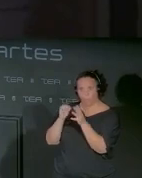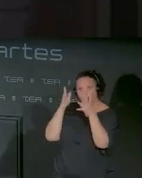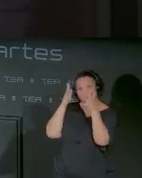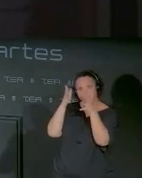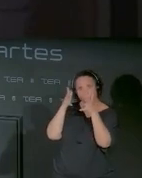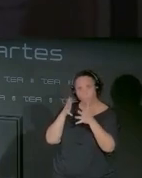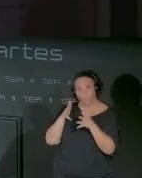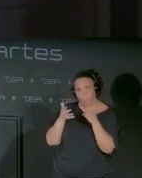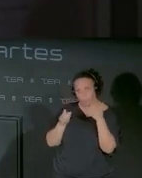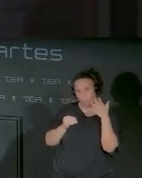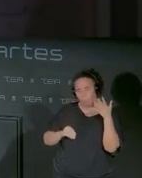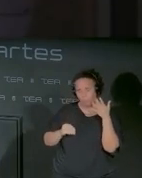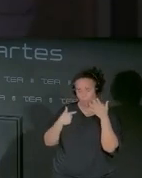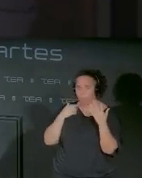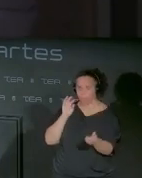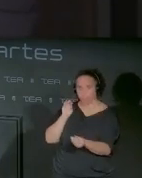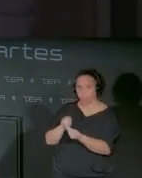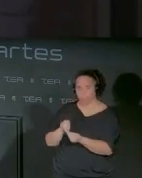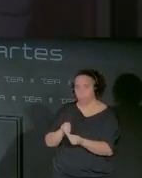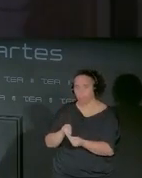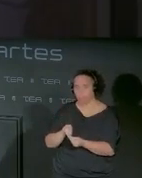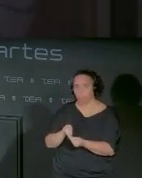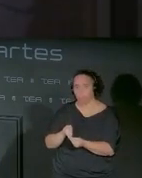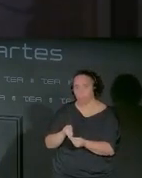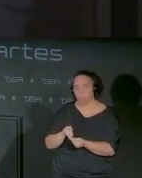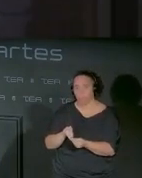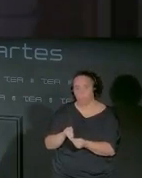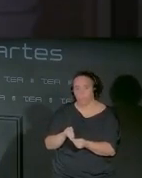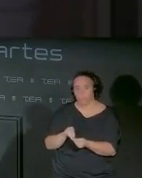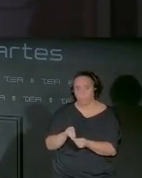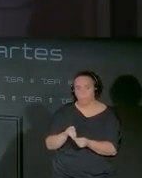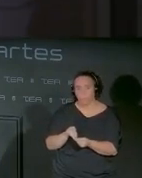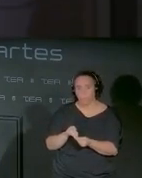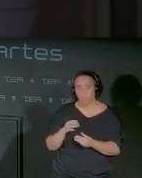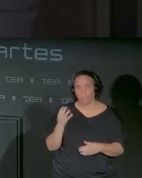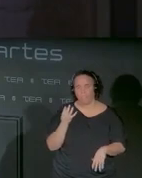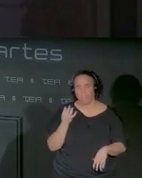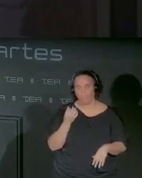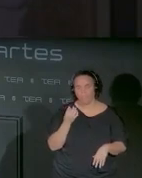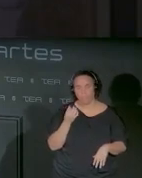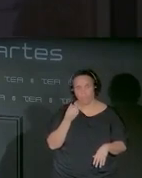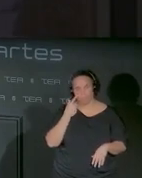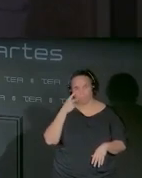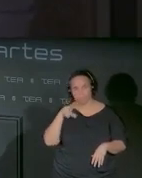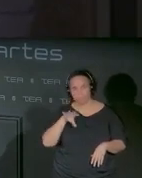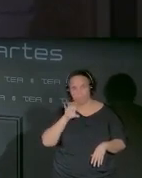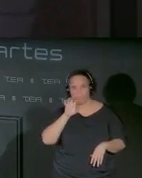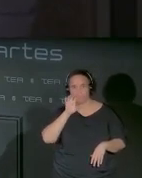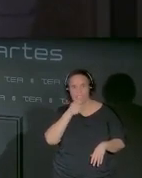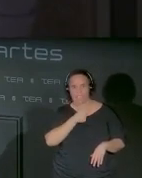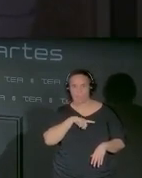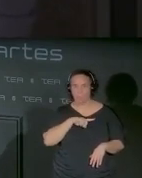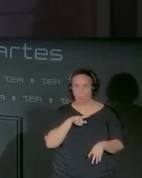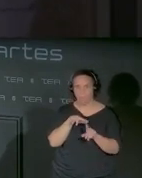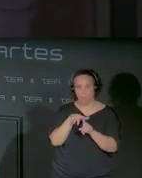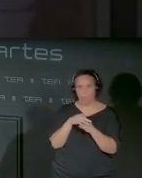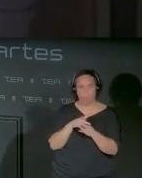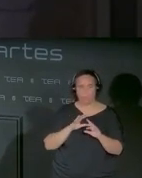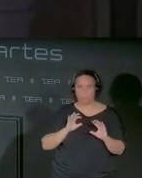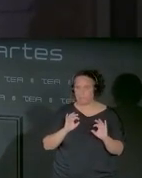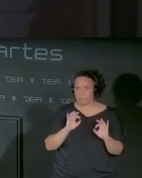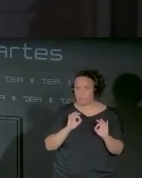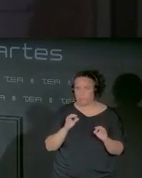Spain is a very interesting ecosystem, as they said yesterday. We have 18 or 19 million users of gamers in Spain.